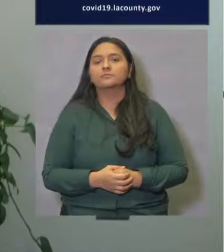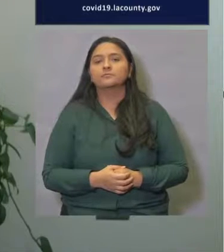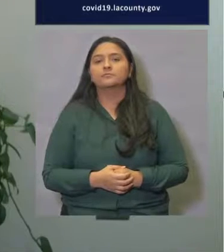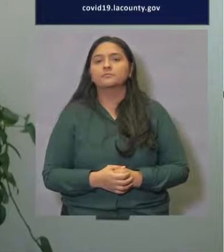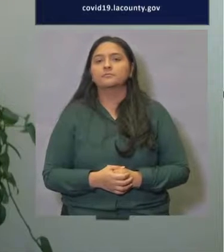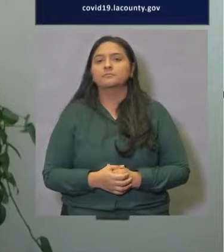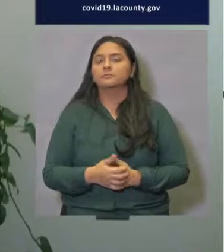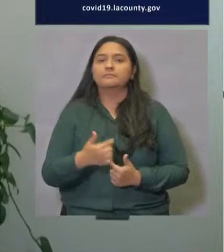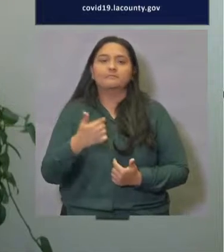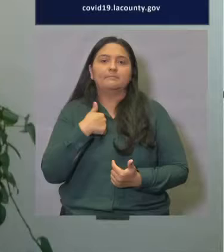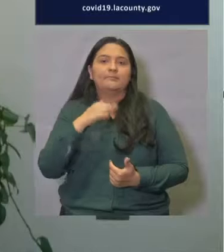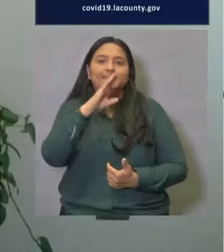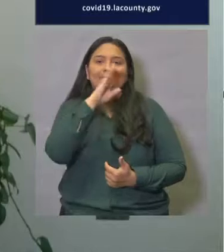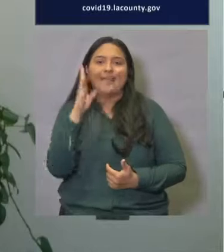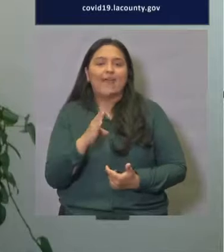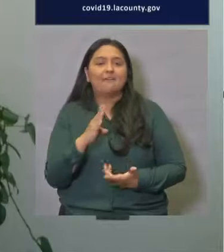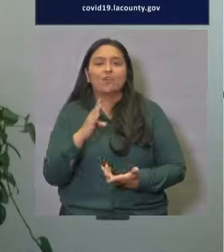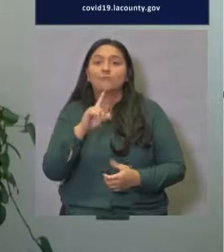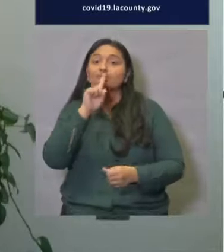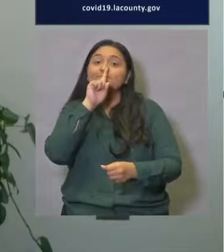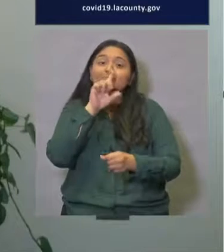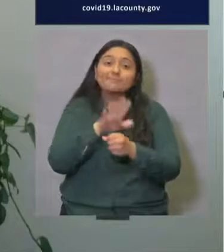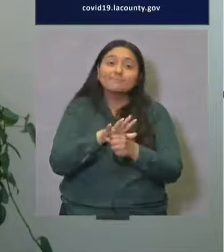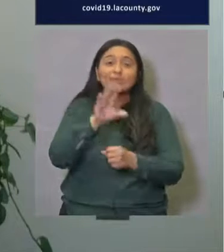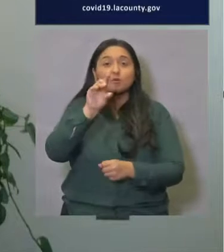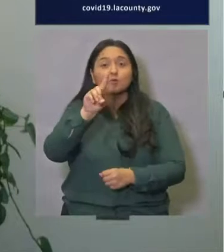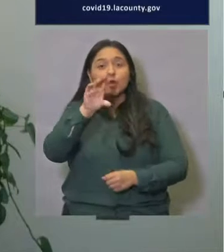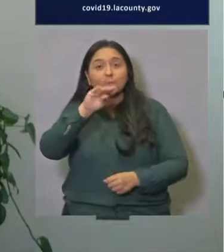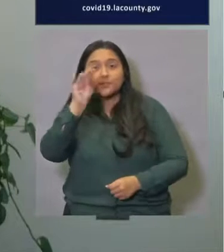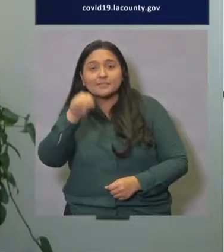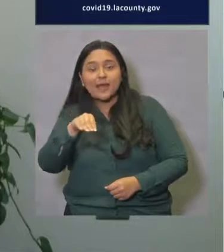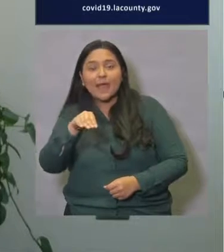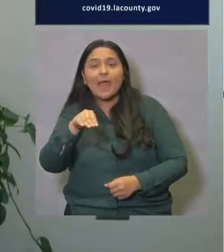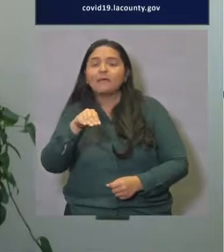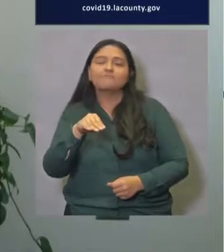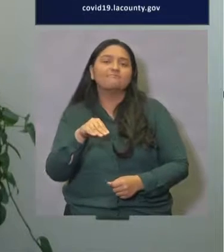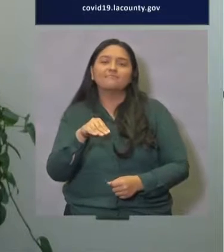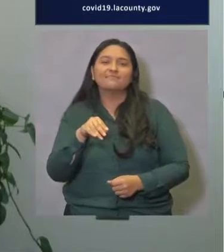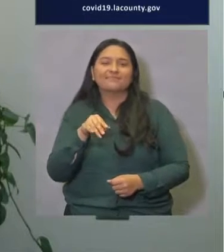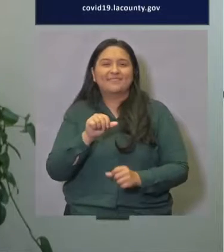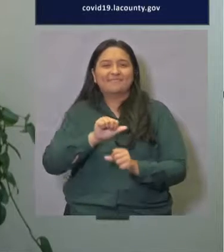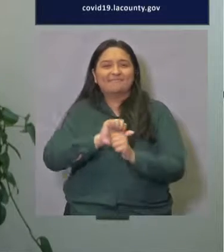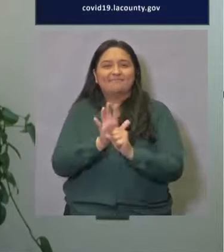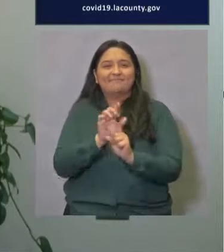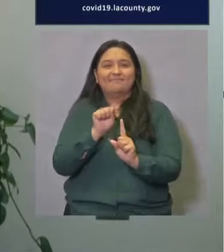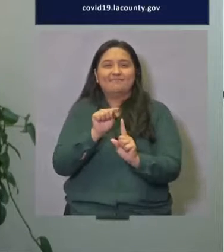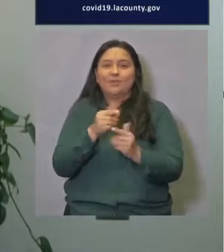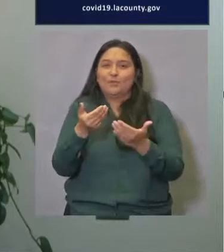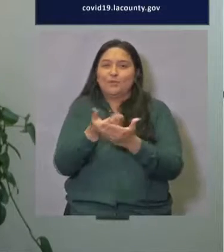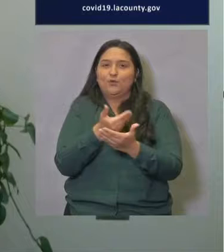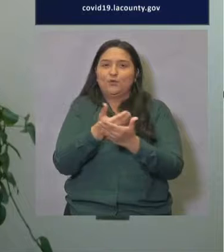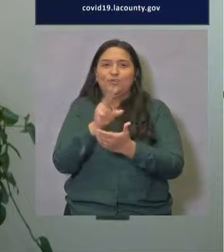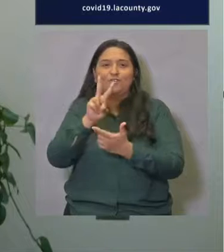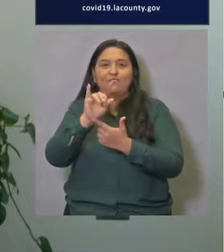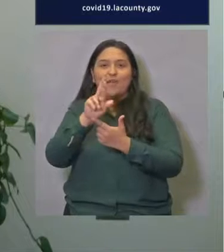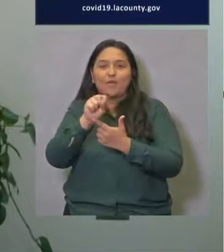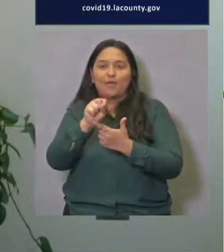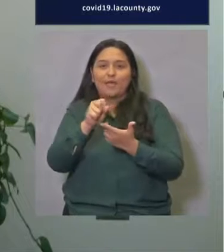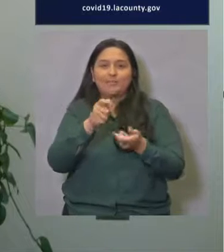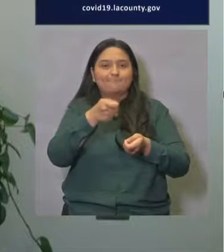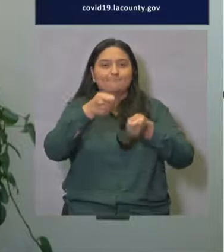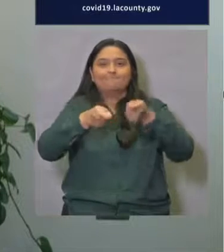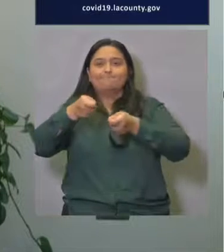say anything with 100% certainty anymore, because it's a new virus and things have constantly changed, and particularly because we have variants,